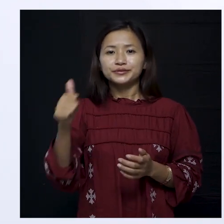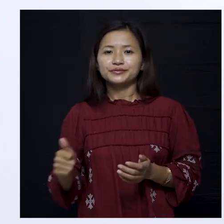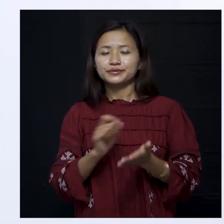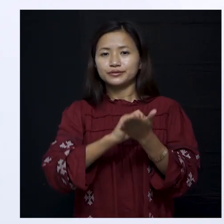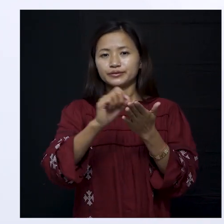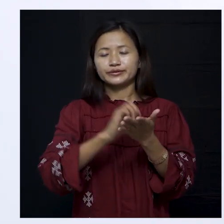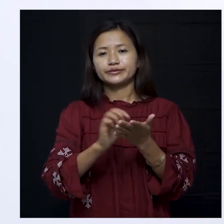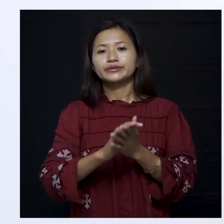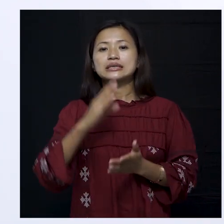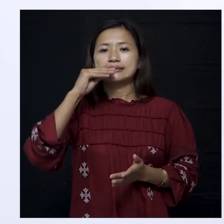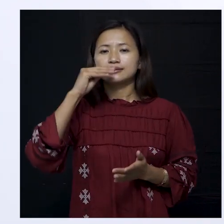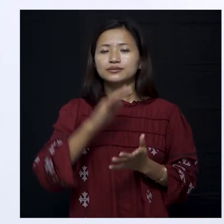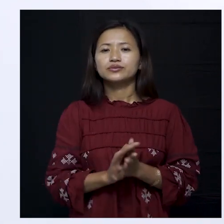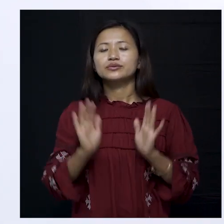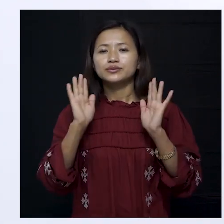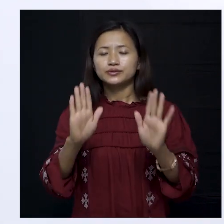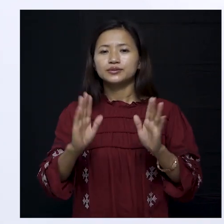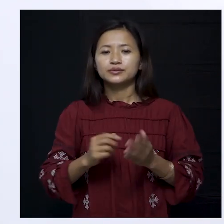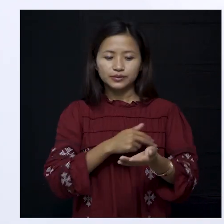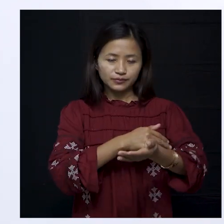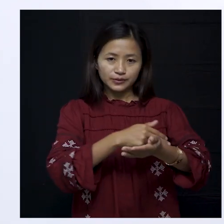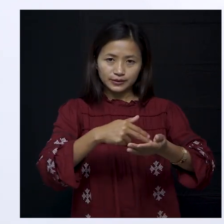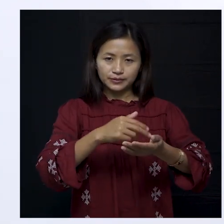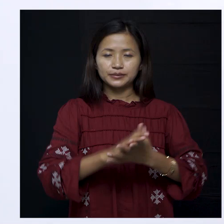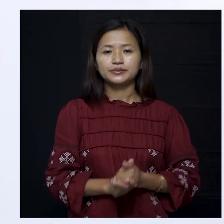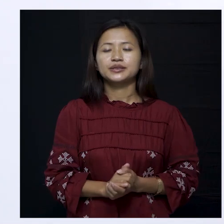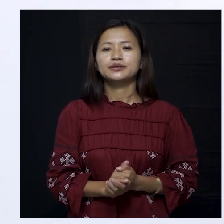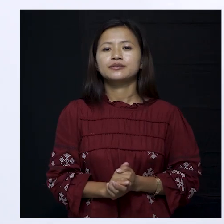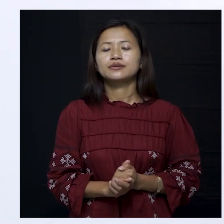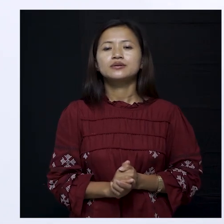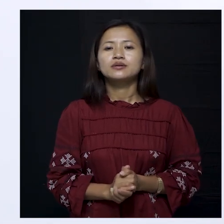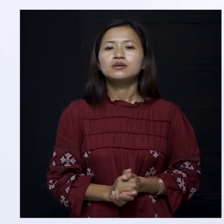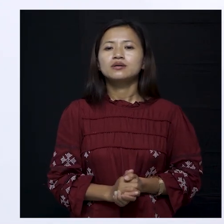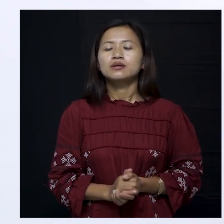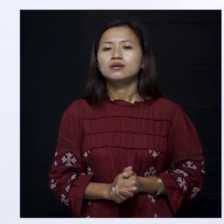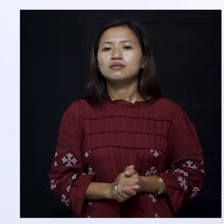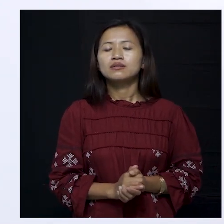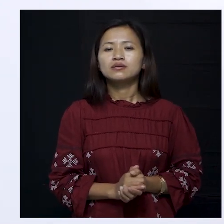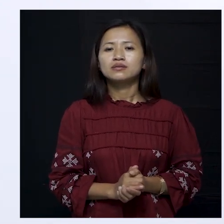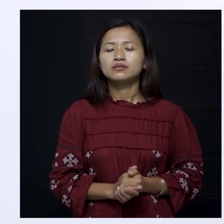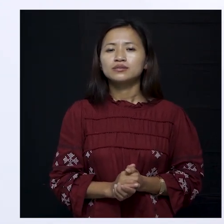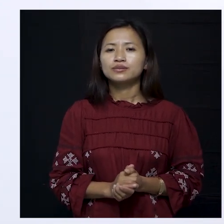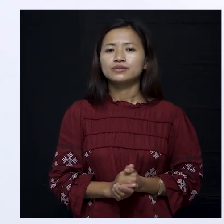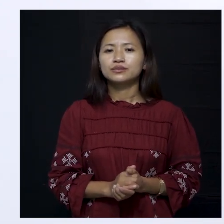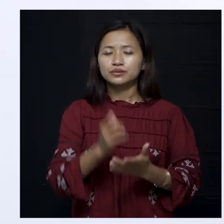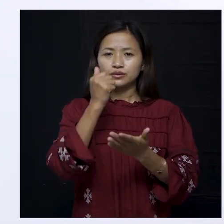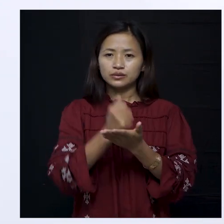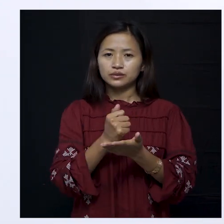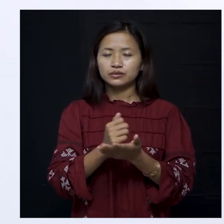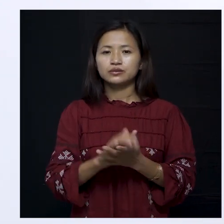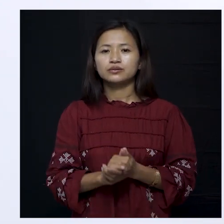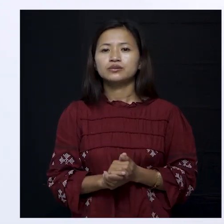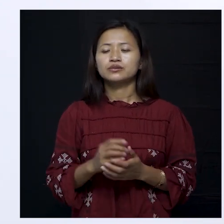a speech, you also have to give your name, okay? You have to give your name, and that is we should